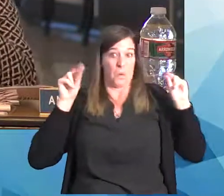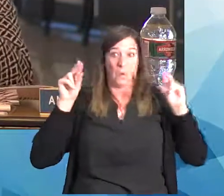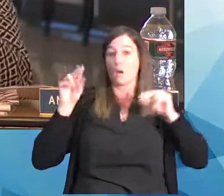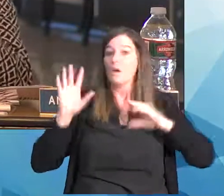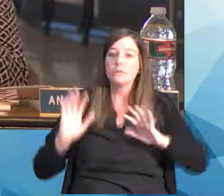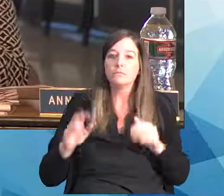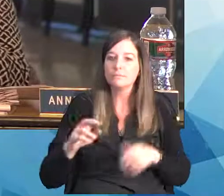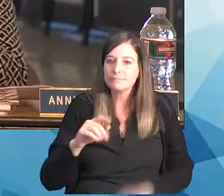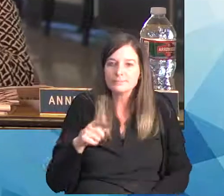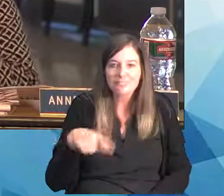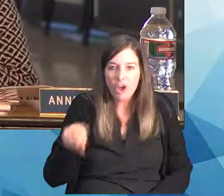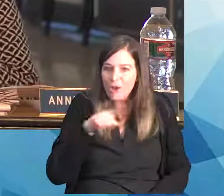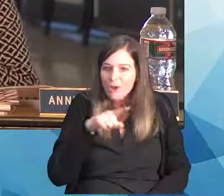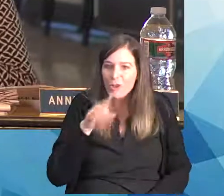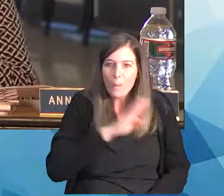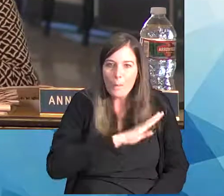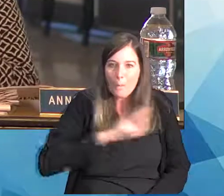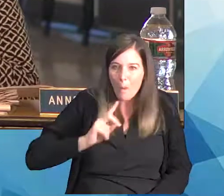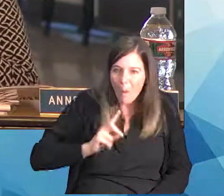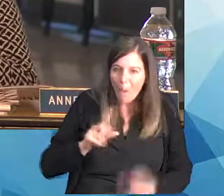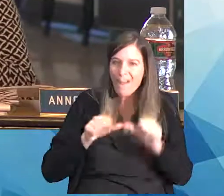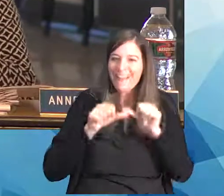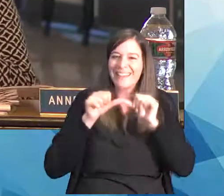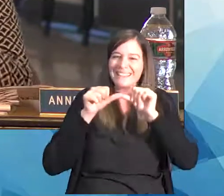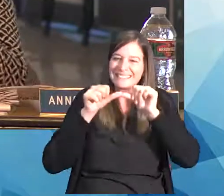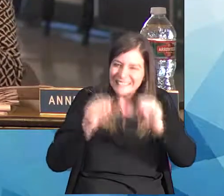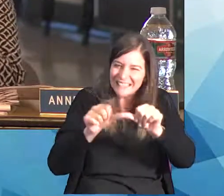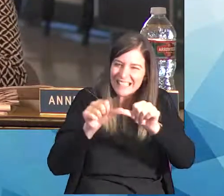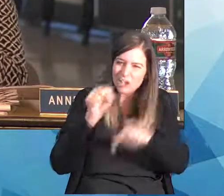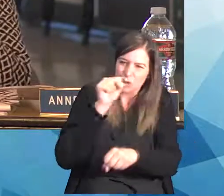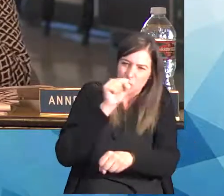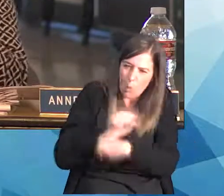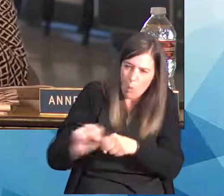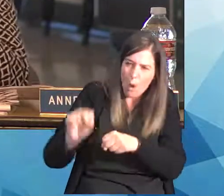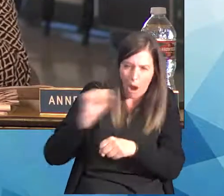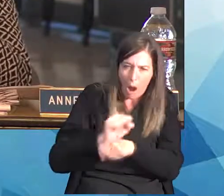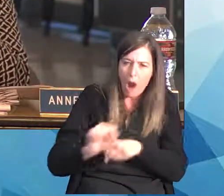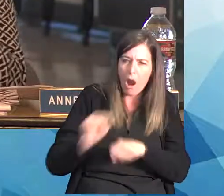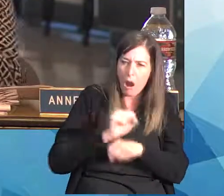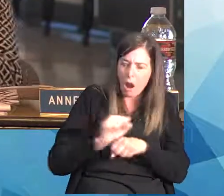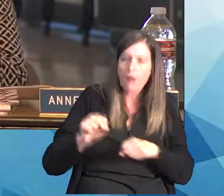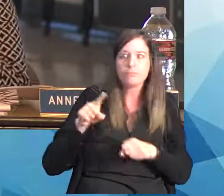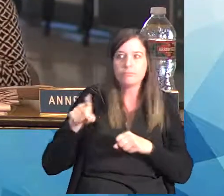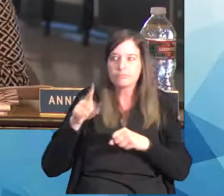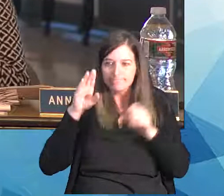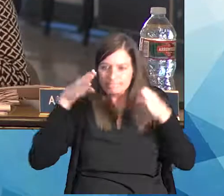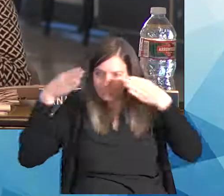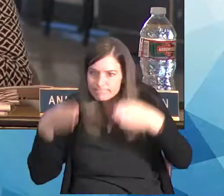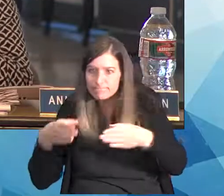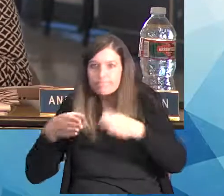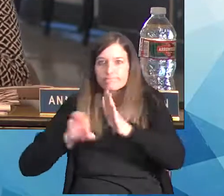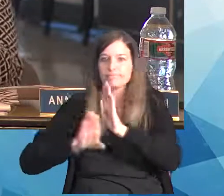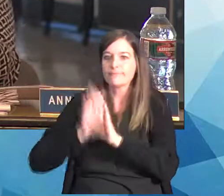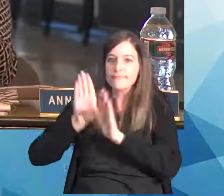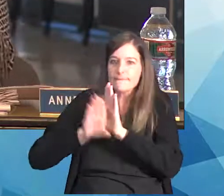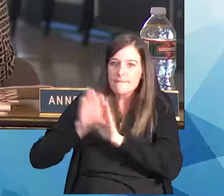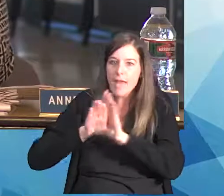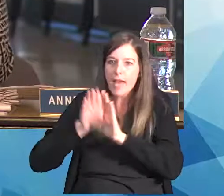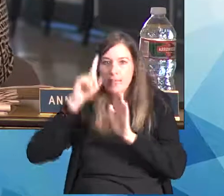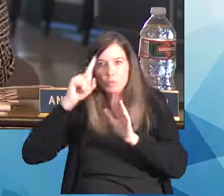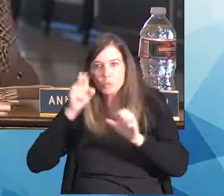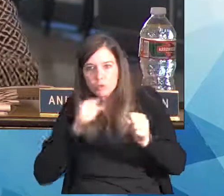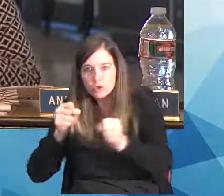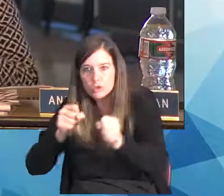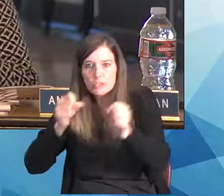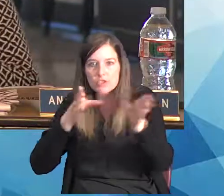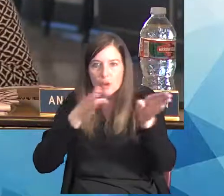you continue to work too. You develop the strategic plan and you